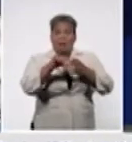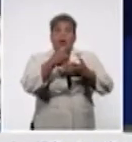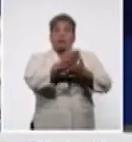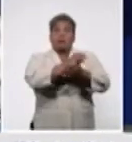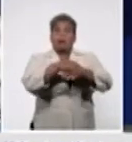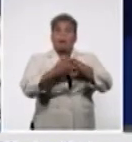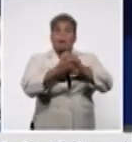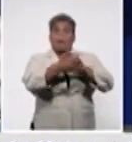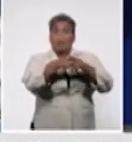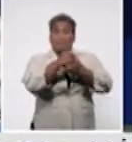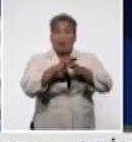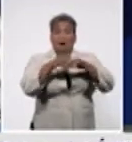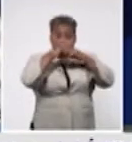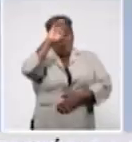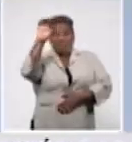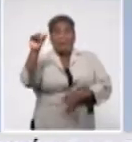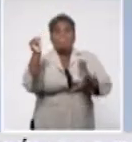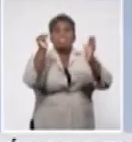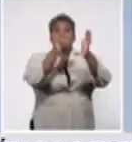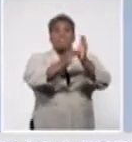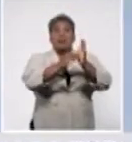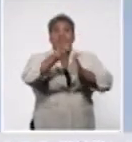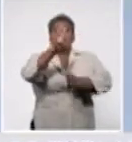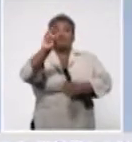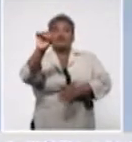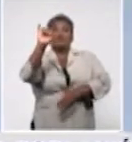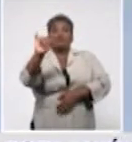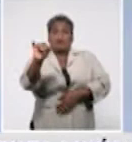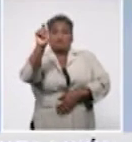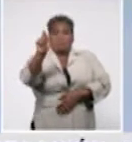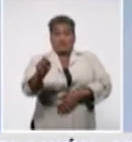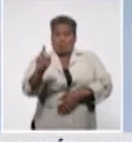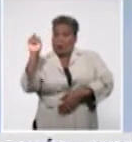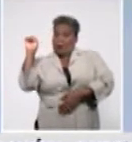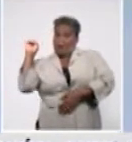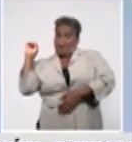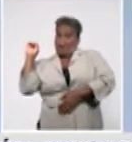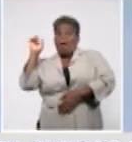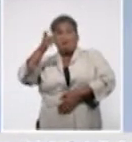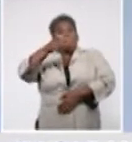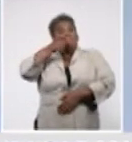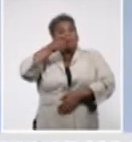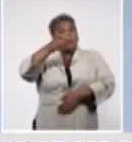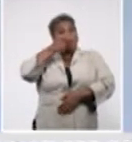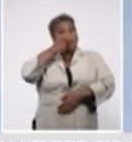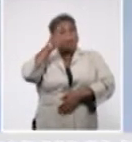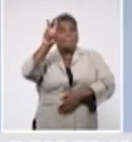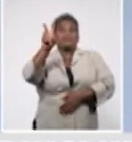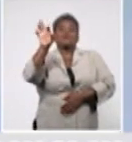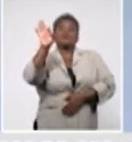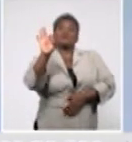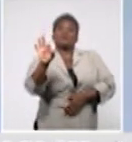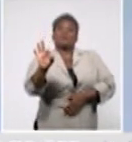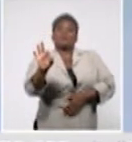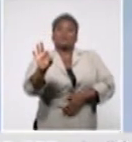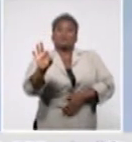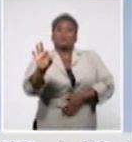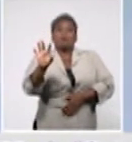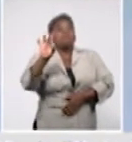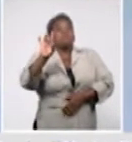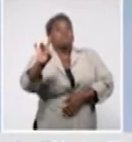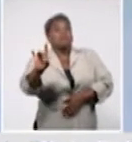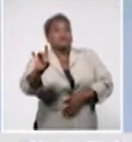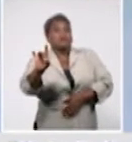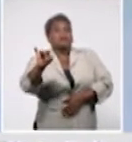report 1,206 hospitalized patients, 28 under medical supervision, 605